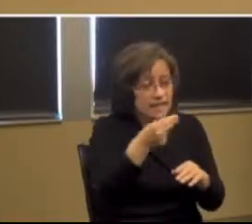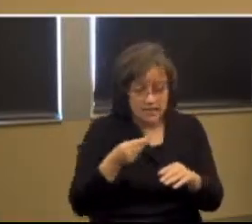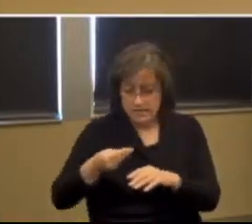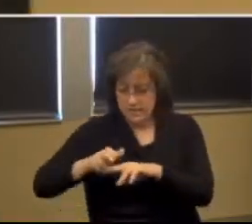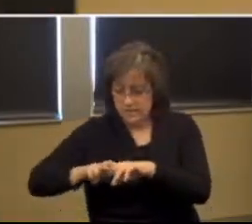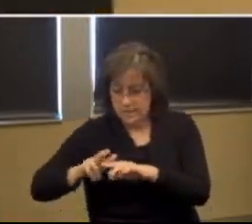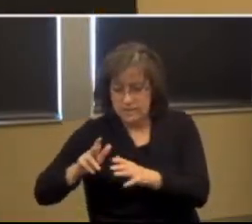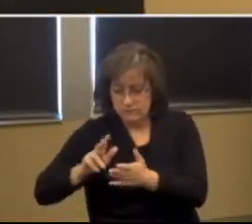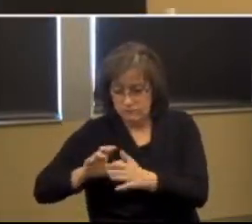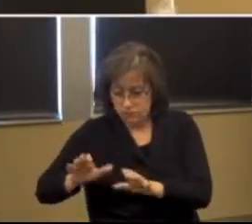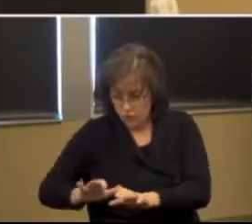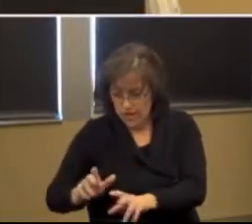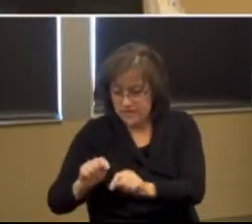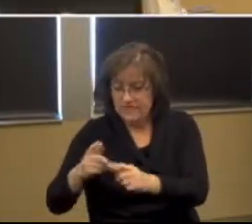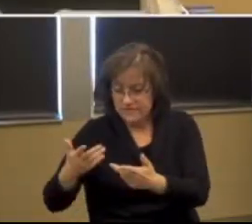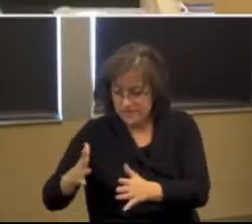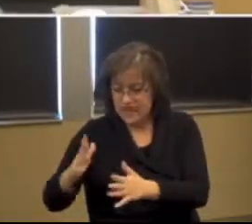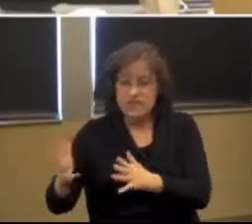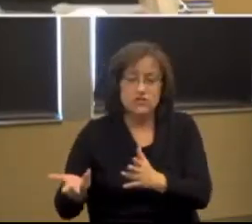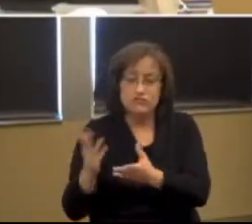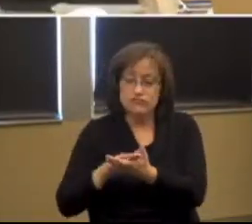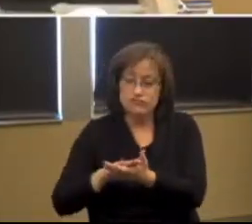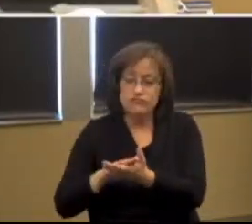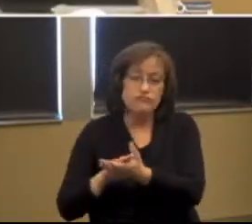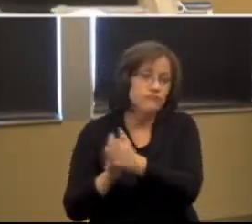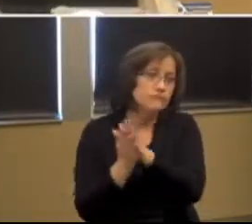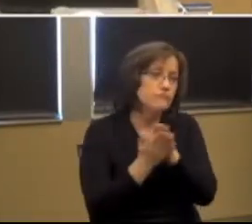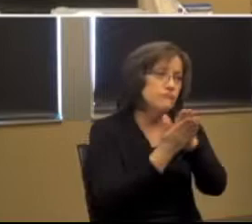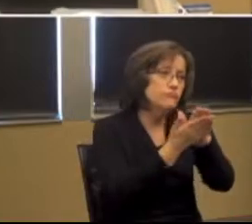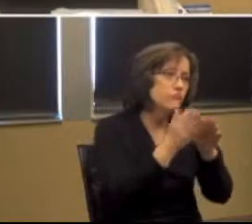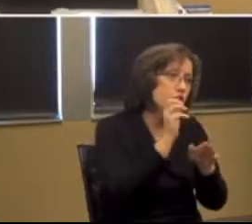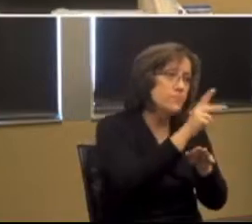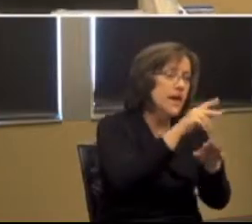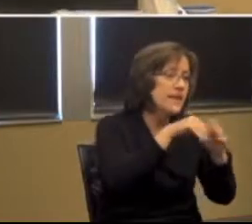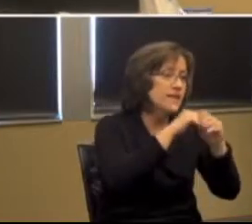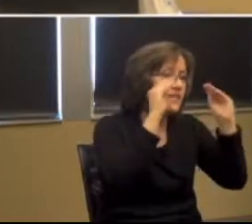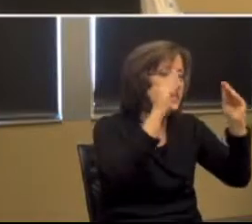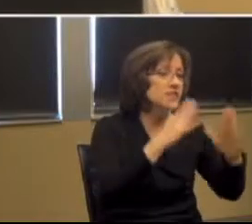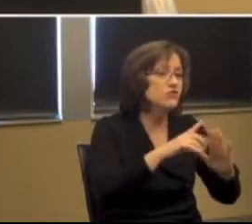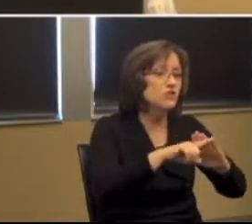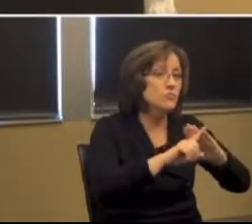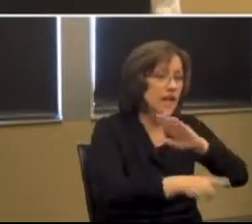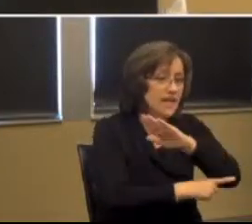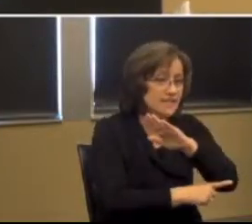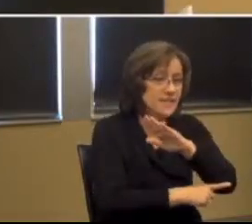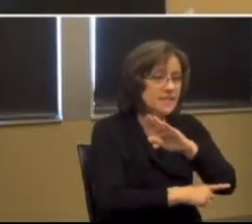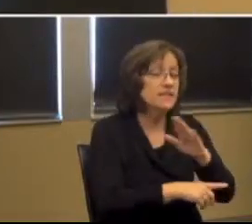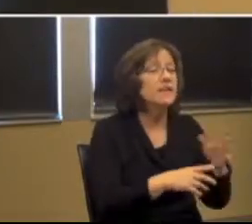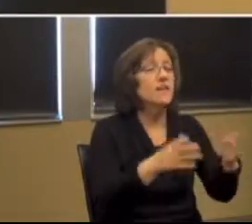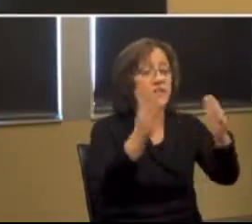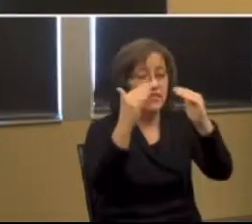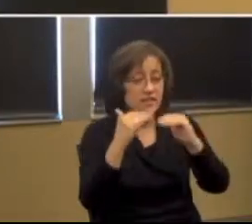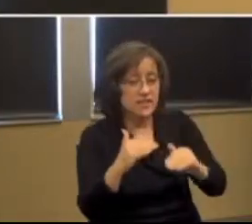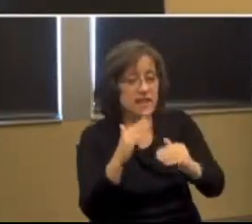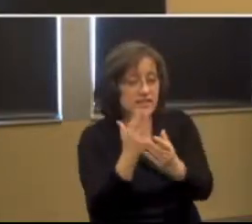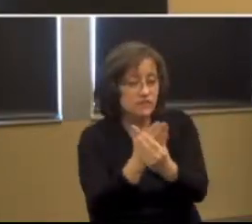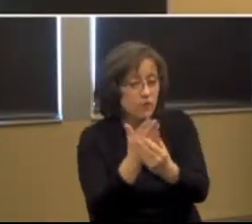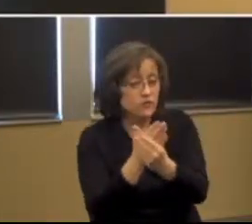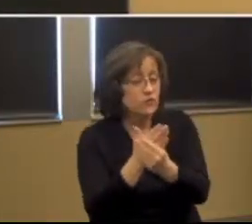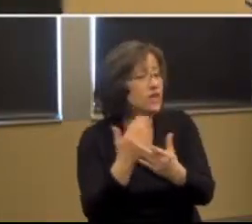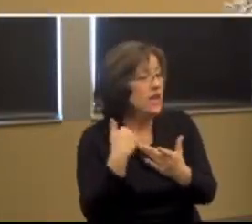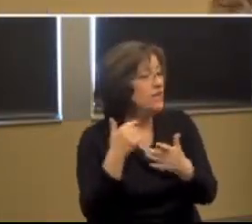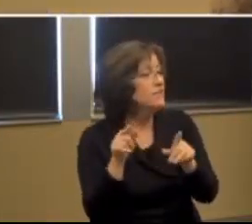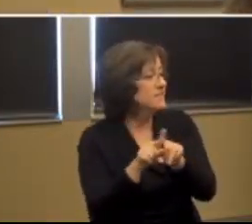teacher basket, and then he would go on to his next folder, which pretty much has the